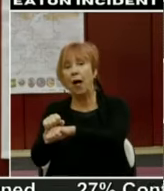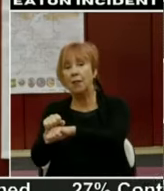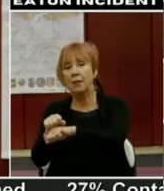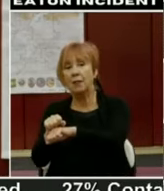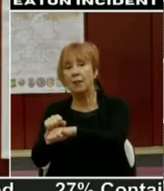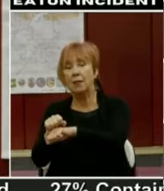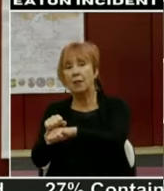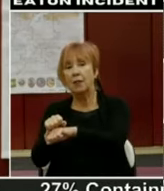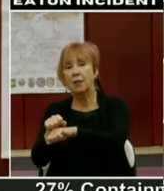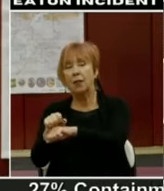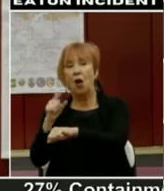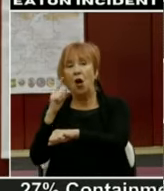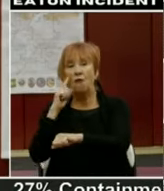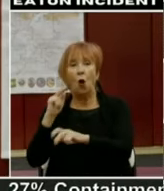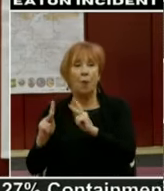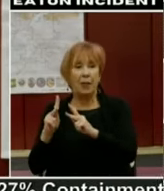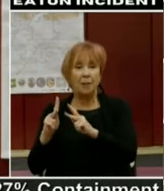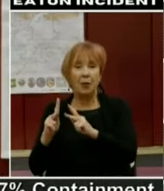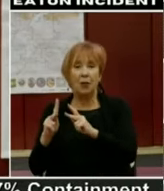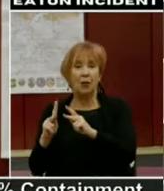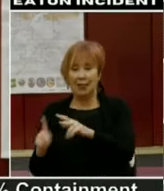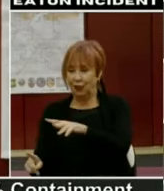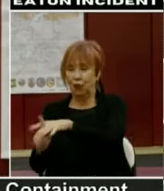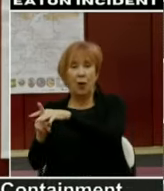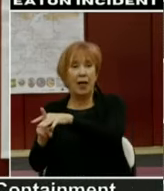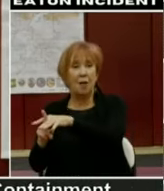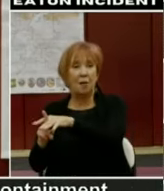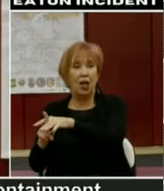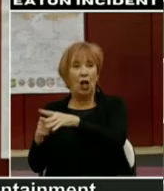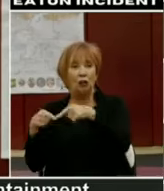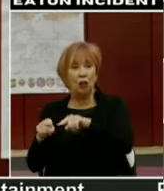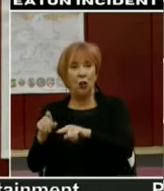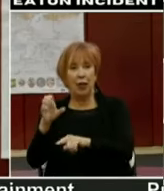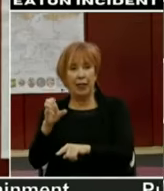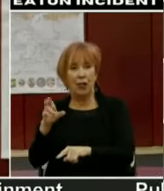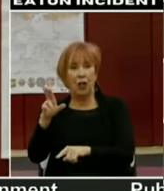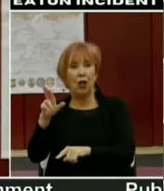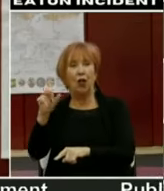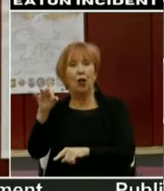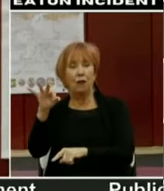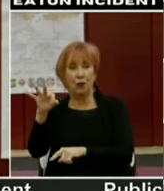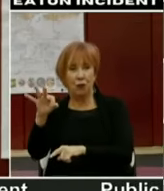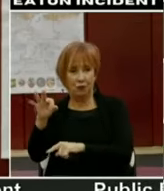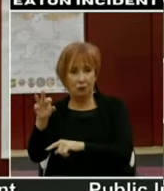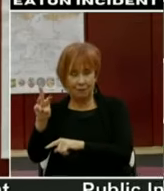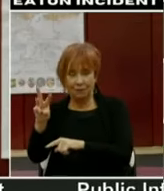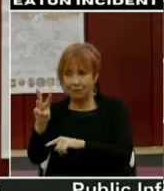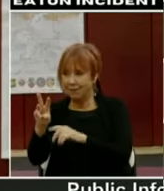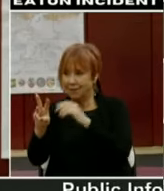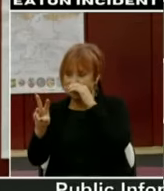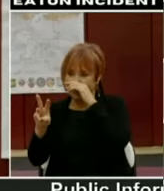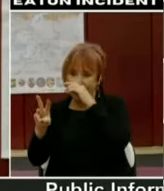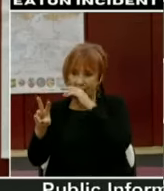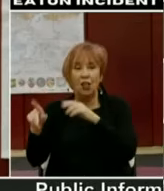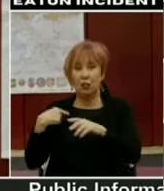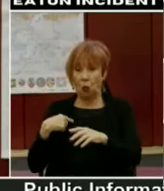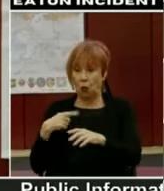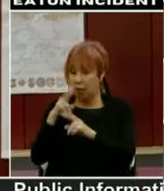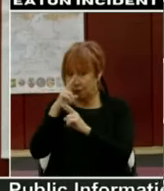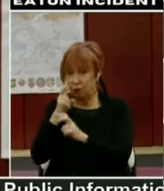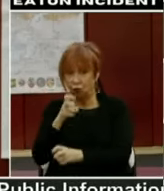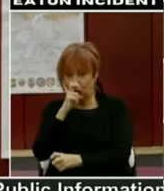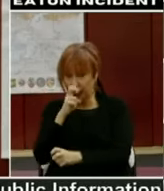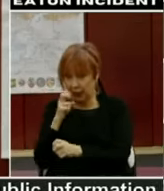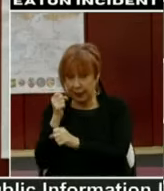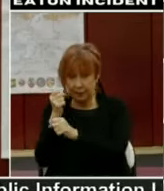for curfew violations, so we are strictly enforcing this curfew.